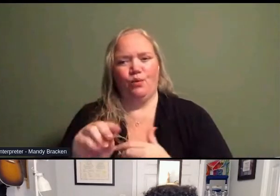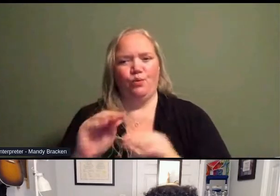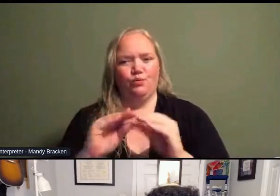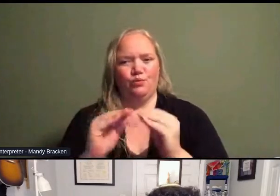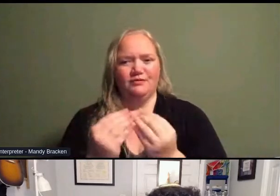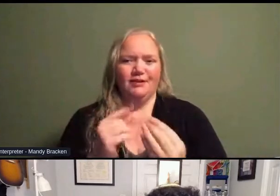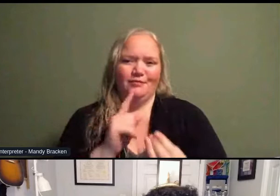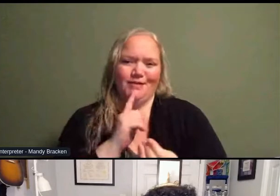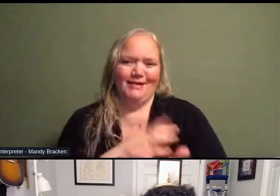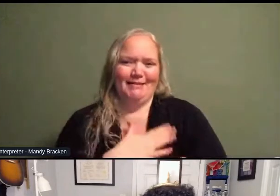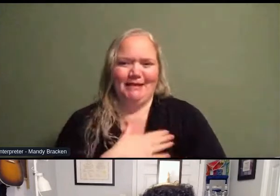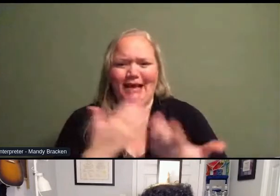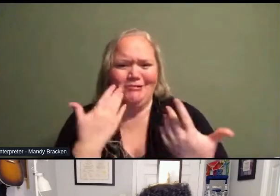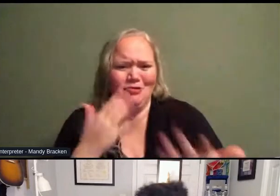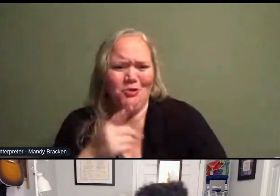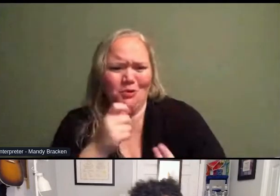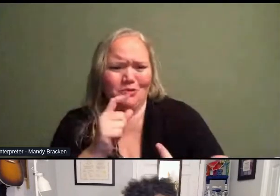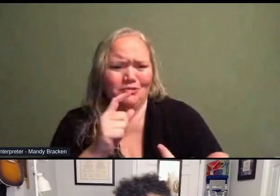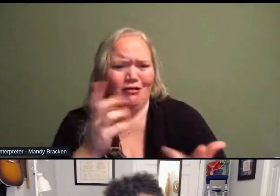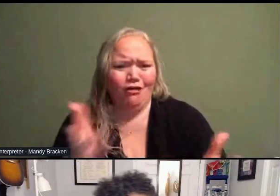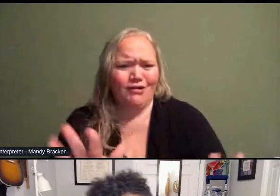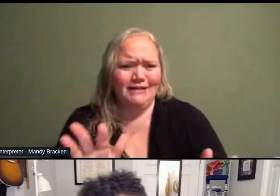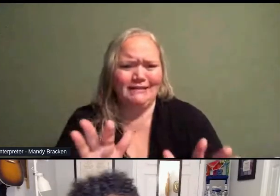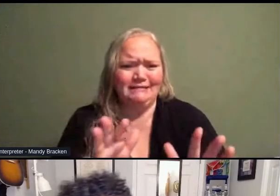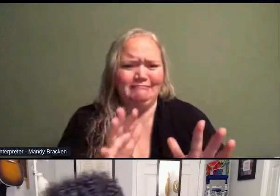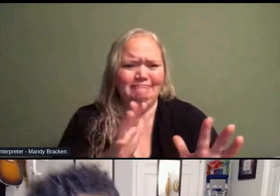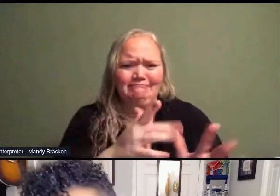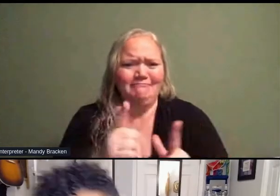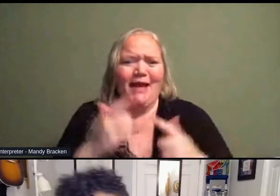don't know who's left. Shake Angel, you're on.